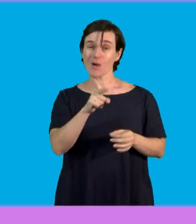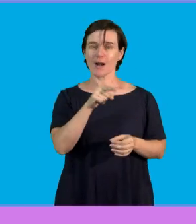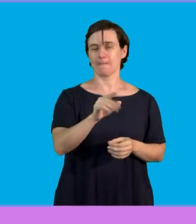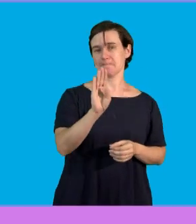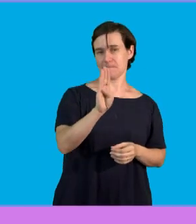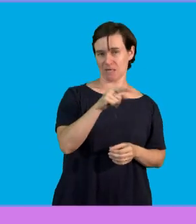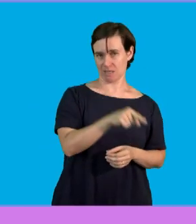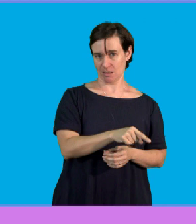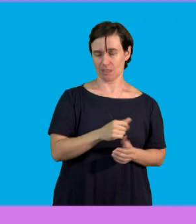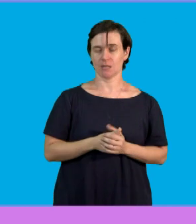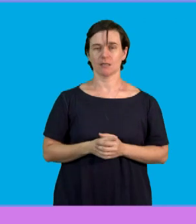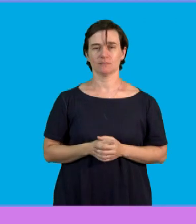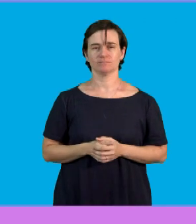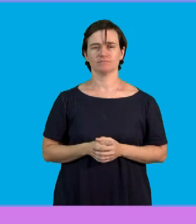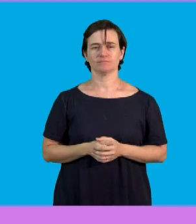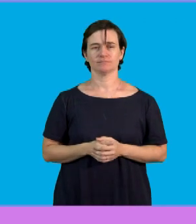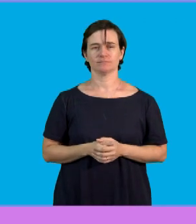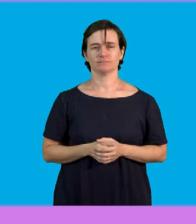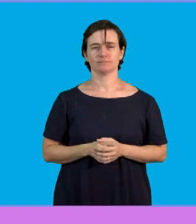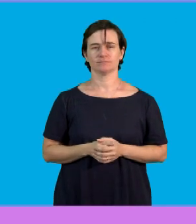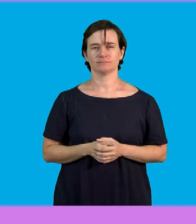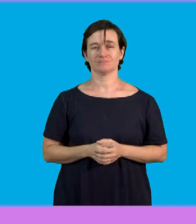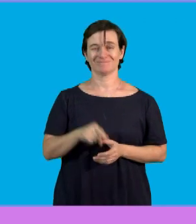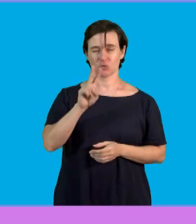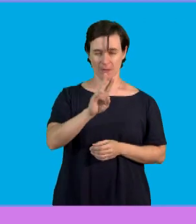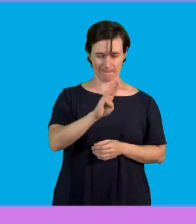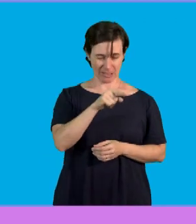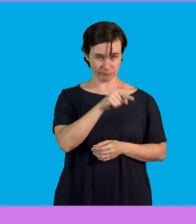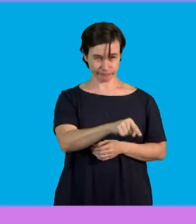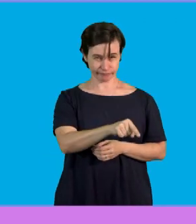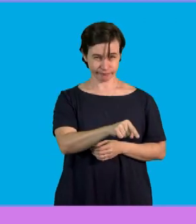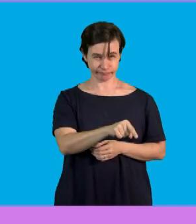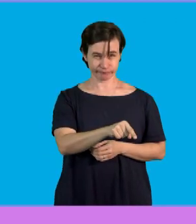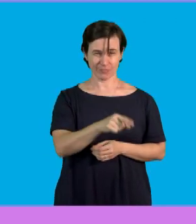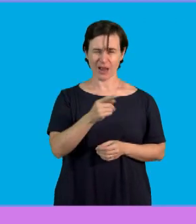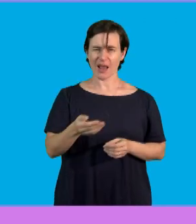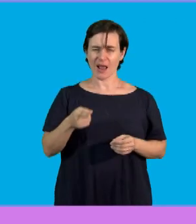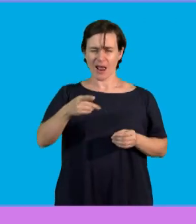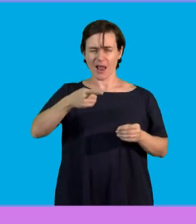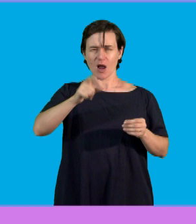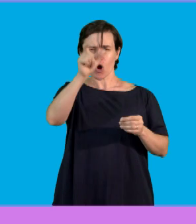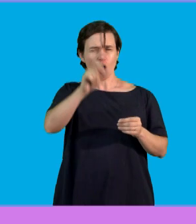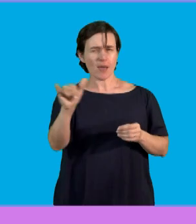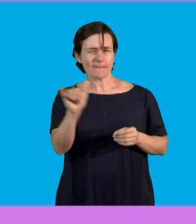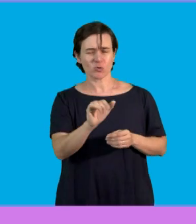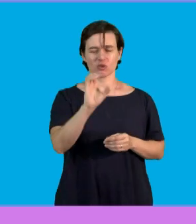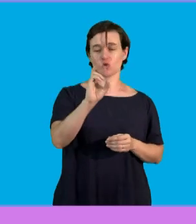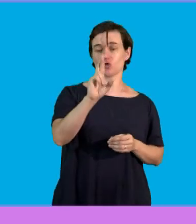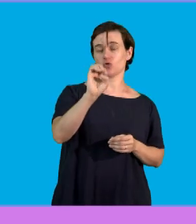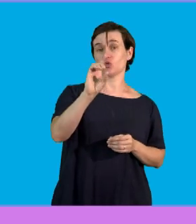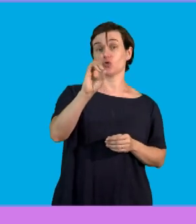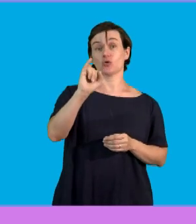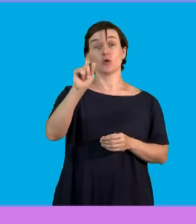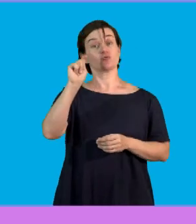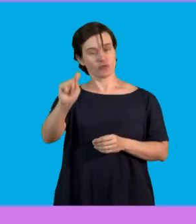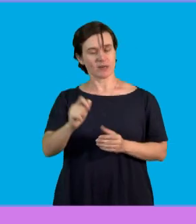this statement. So looking at our statement, we can see that B appears on credit. So this is our B.